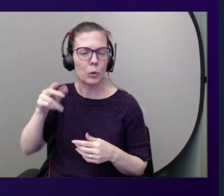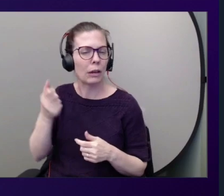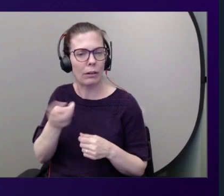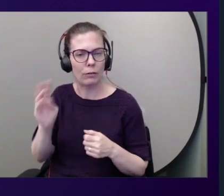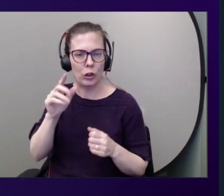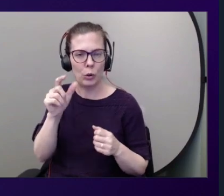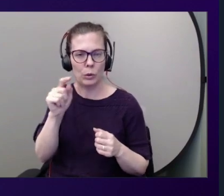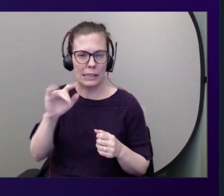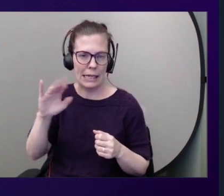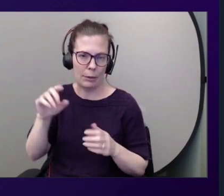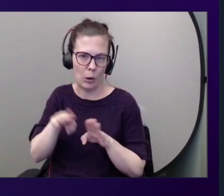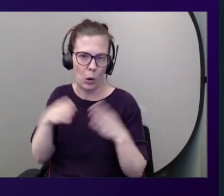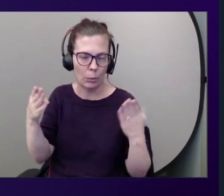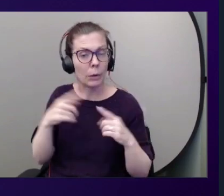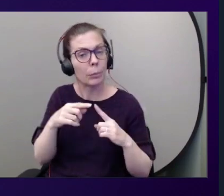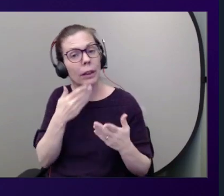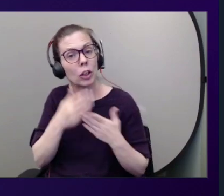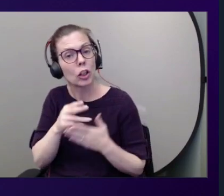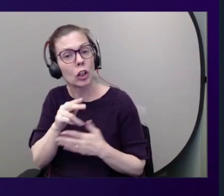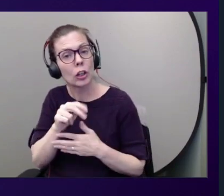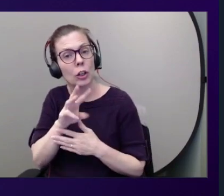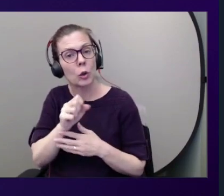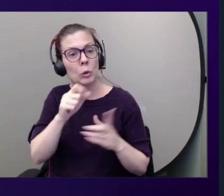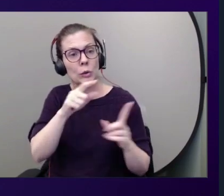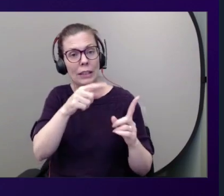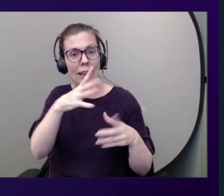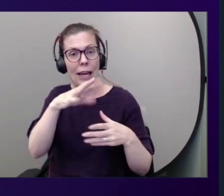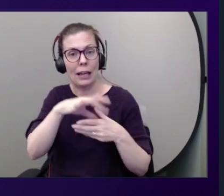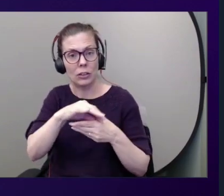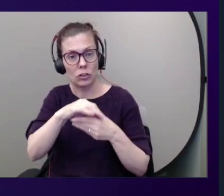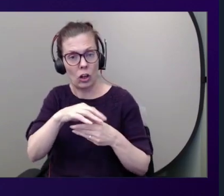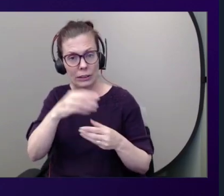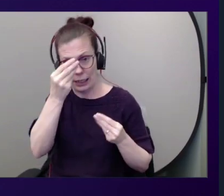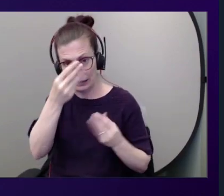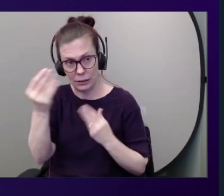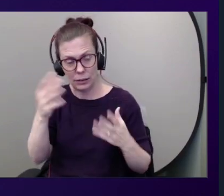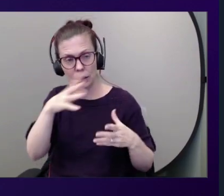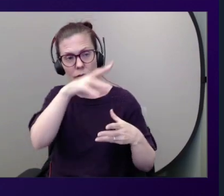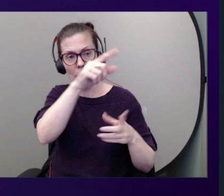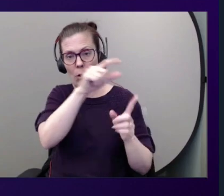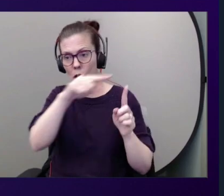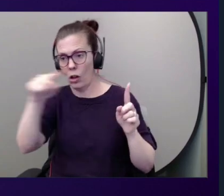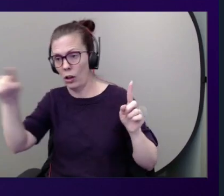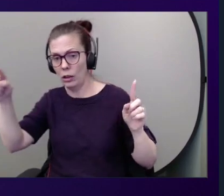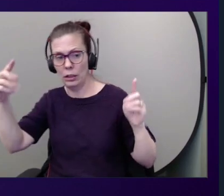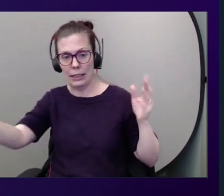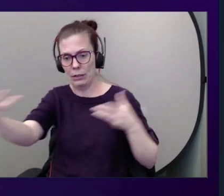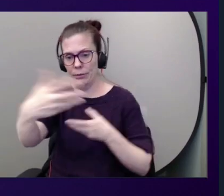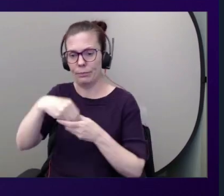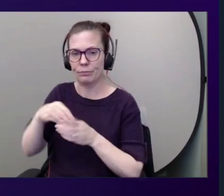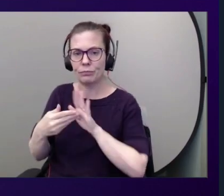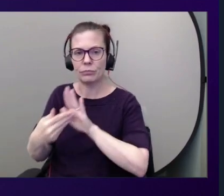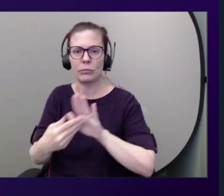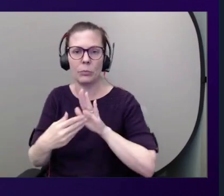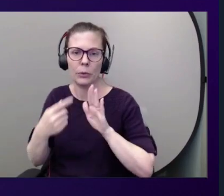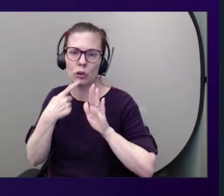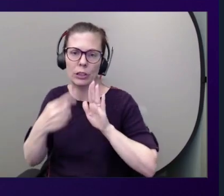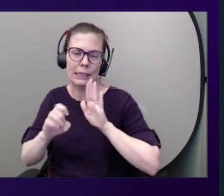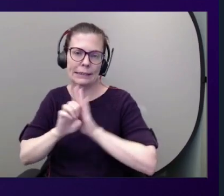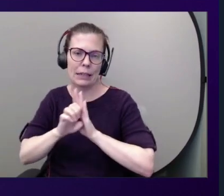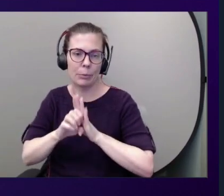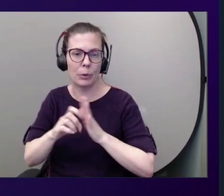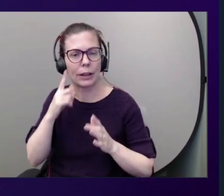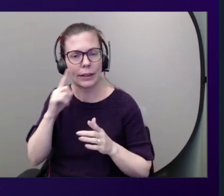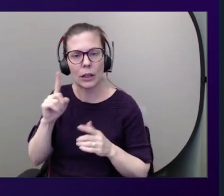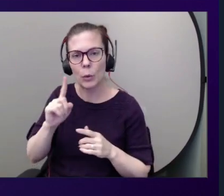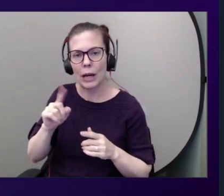but the good news is it will take the context from all of those to give you a good example and really get the most out of what you're trying to show. It even takes into account where your cursor is